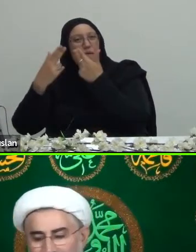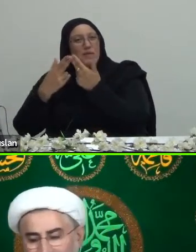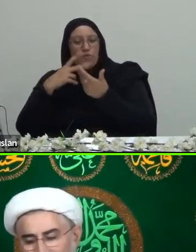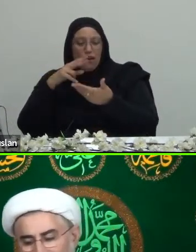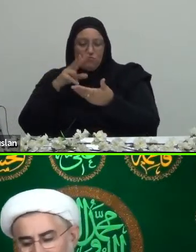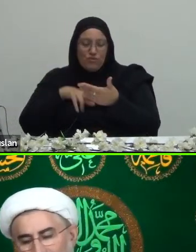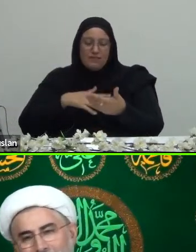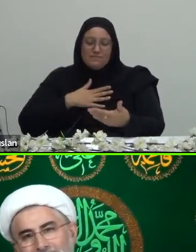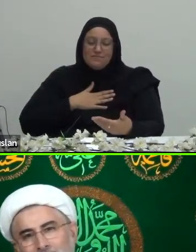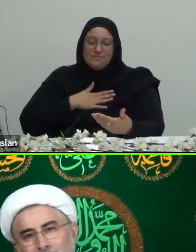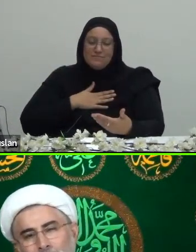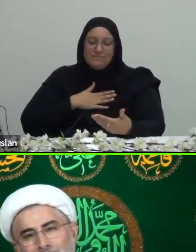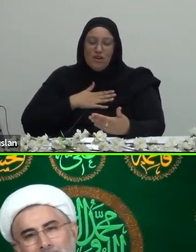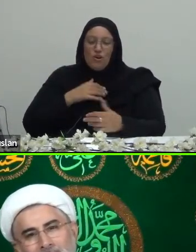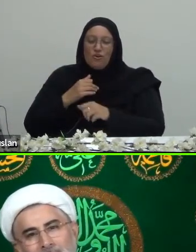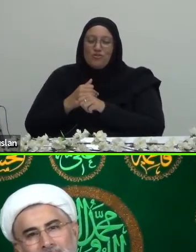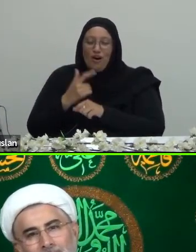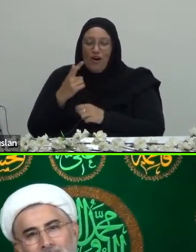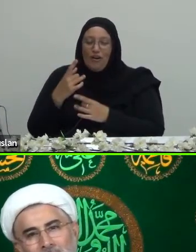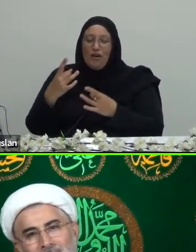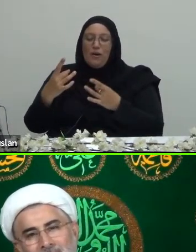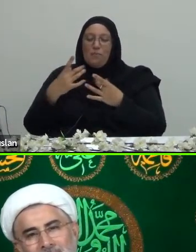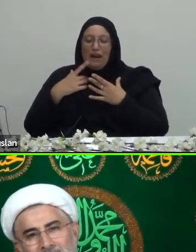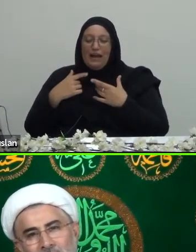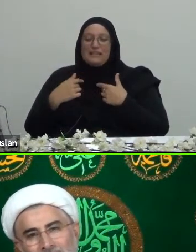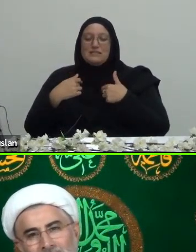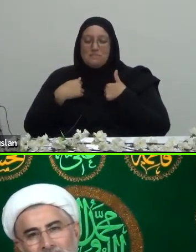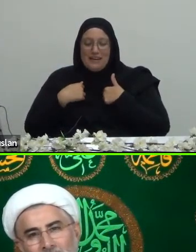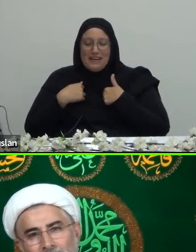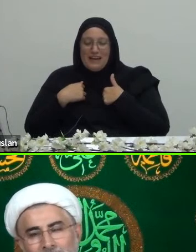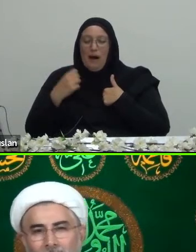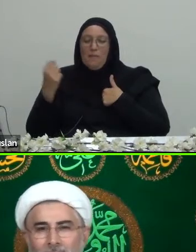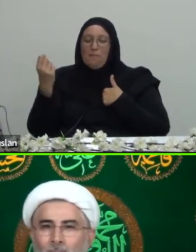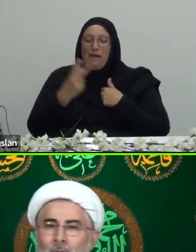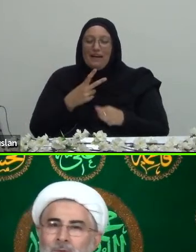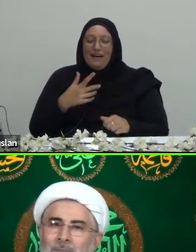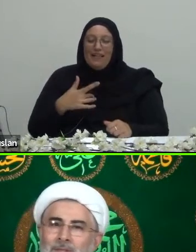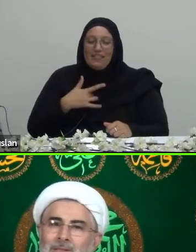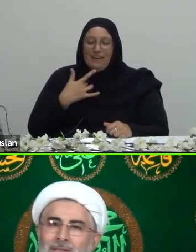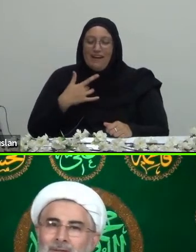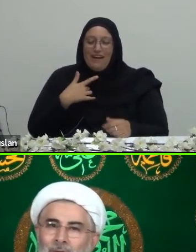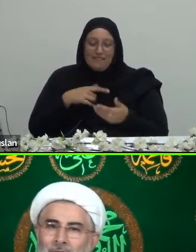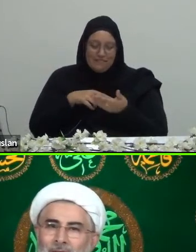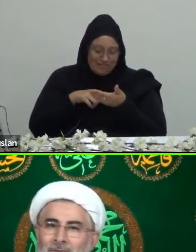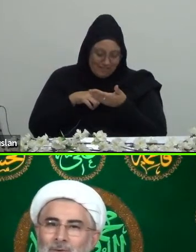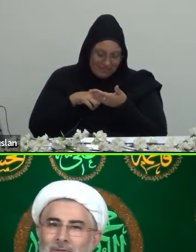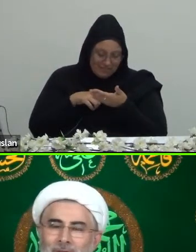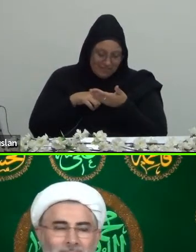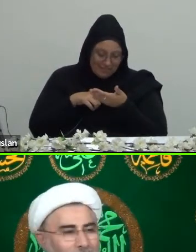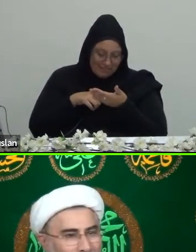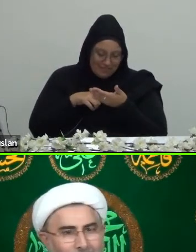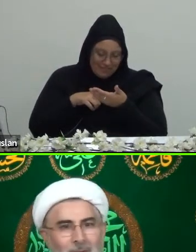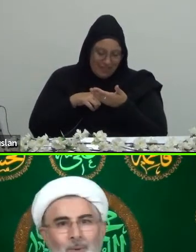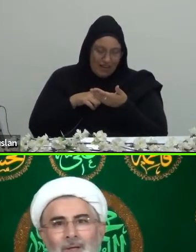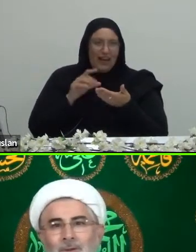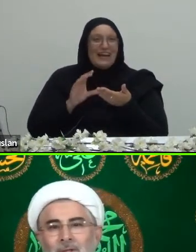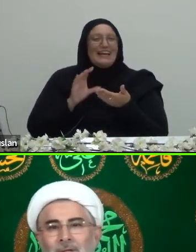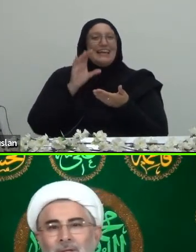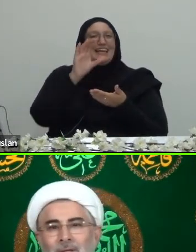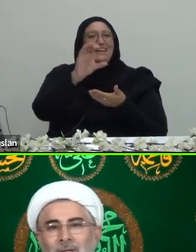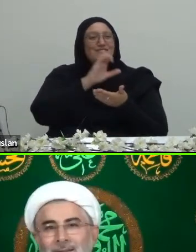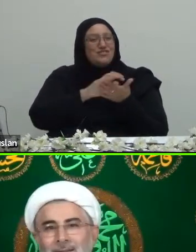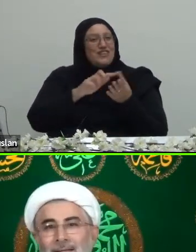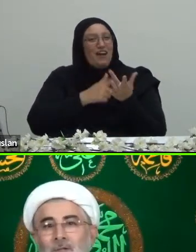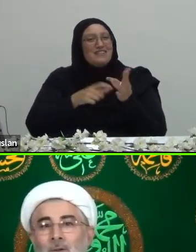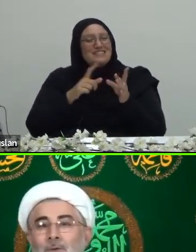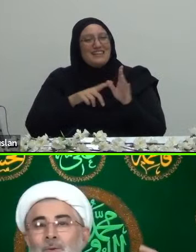alive. Didn't you write in your will, please give that much as charity for me? Who is better than yourself to give it? Give it while you